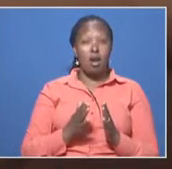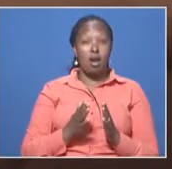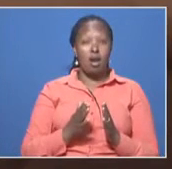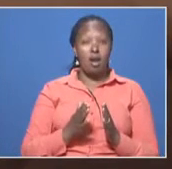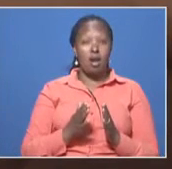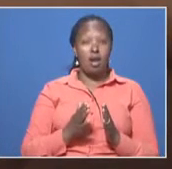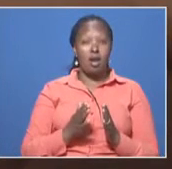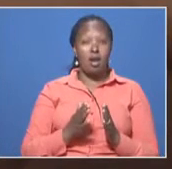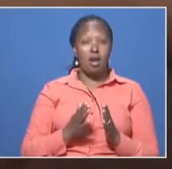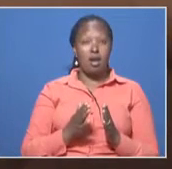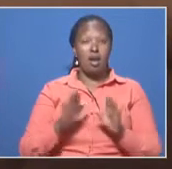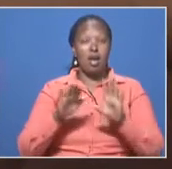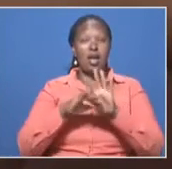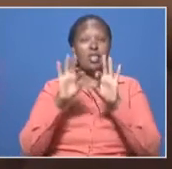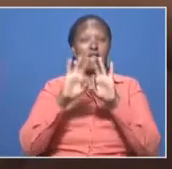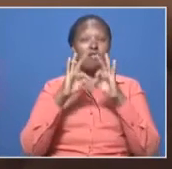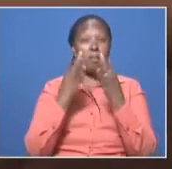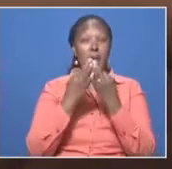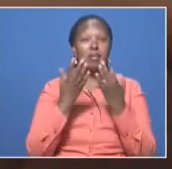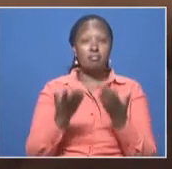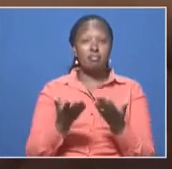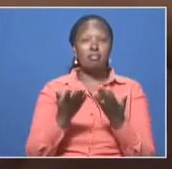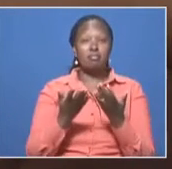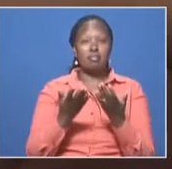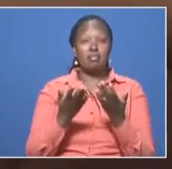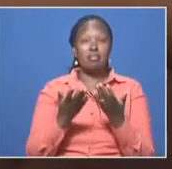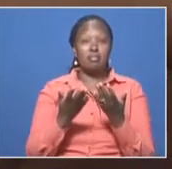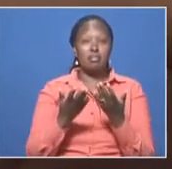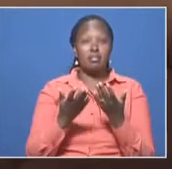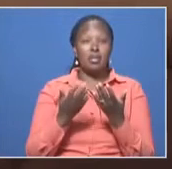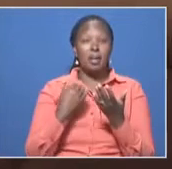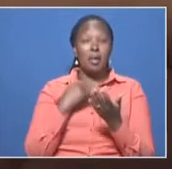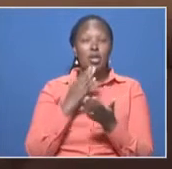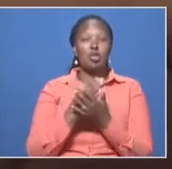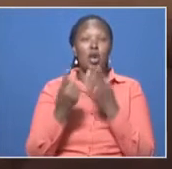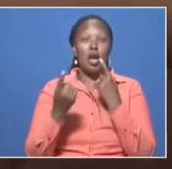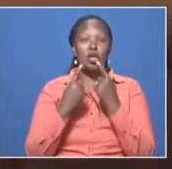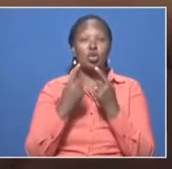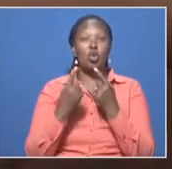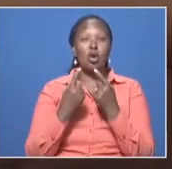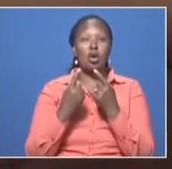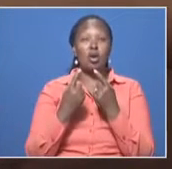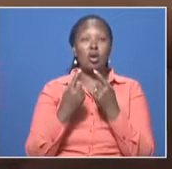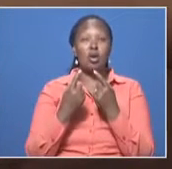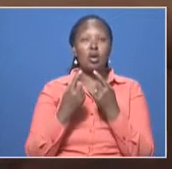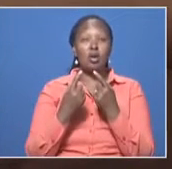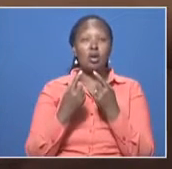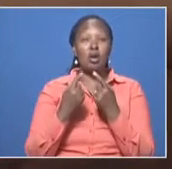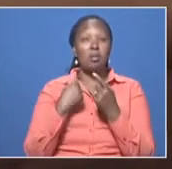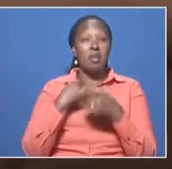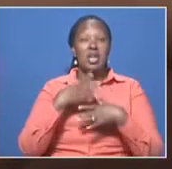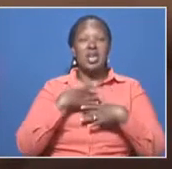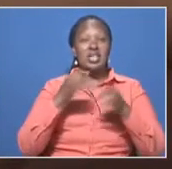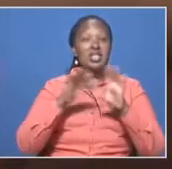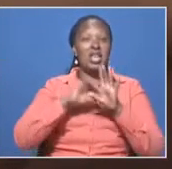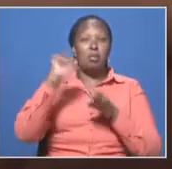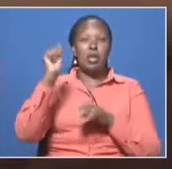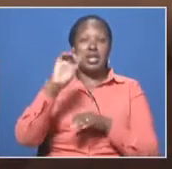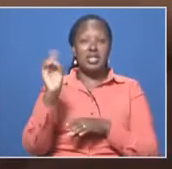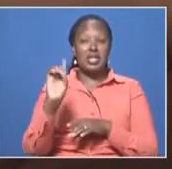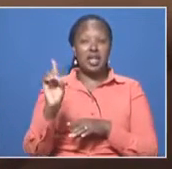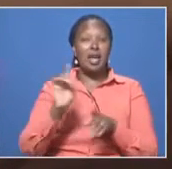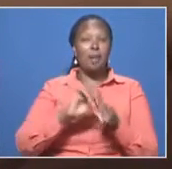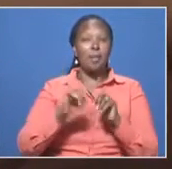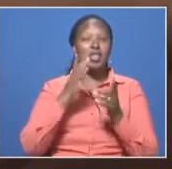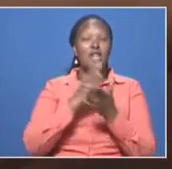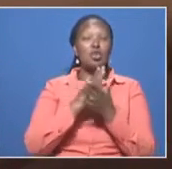into this family. And I do talk to many people who say that, no, I'm not interested in politics. But then the truth